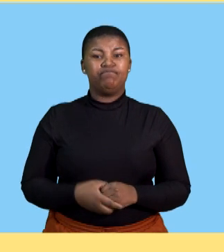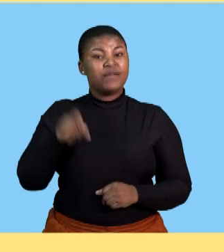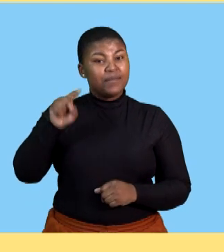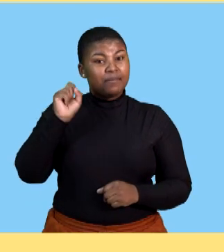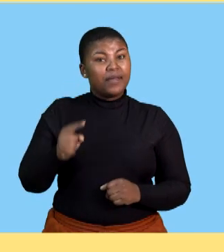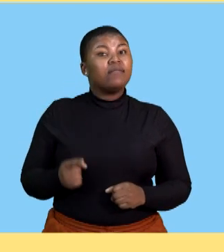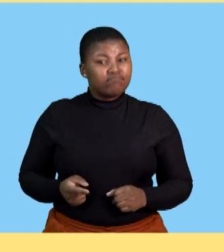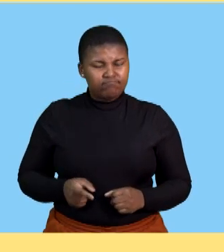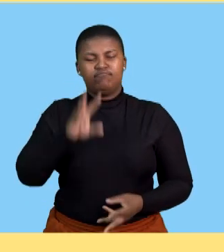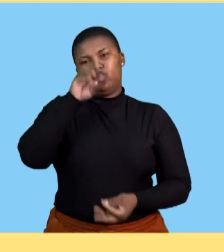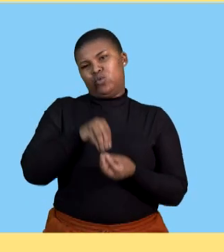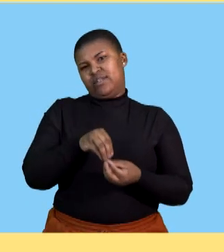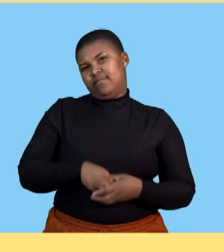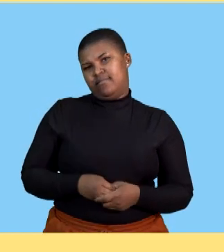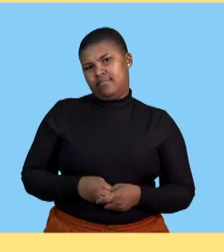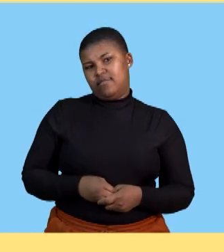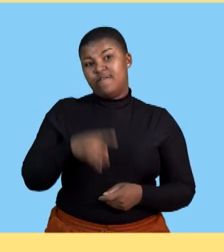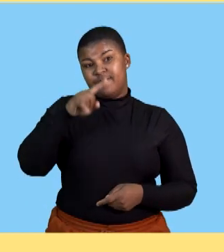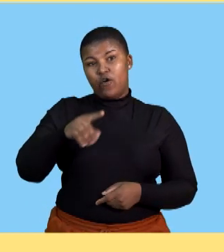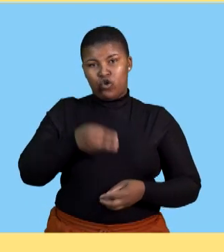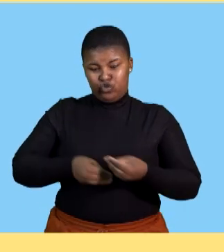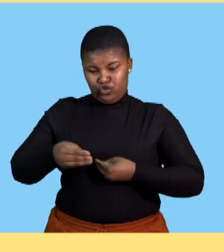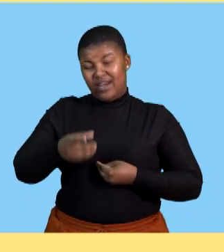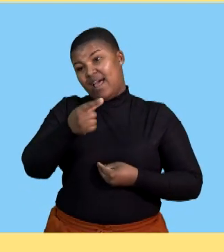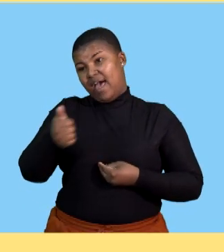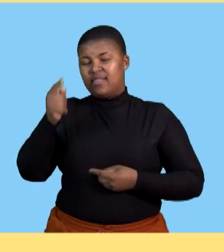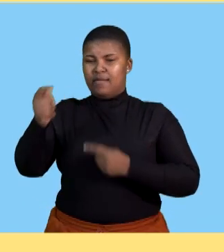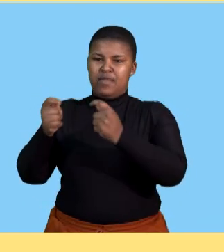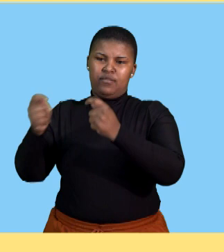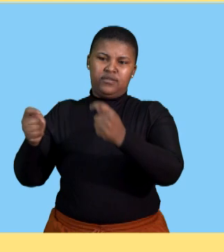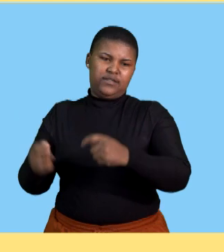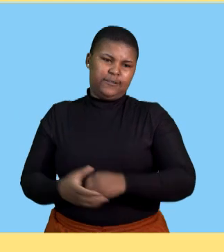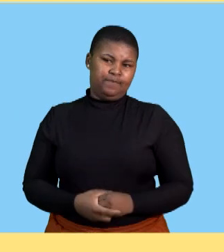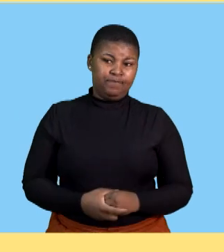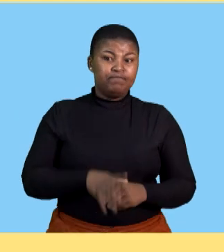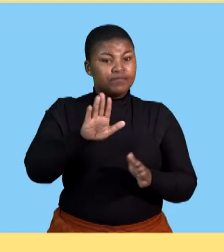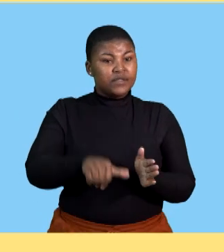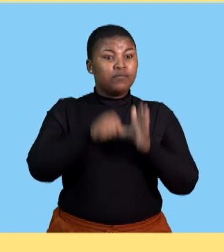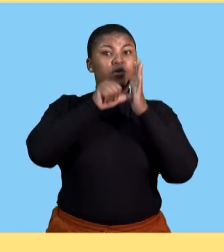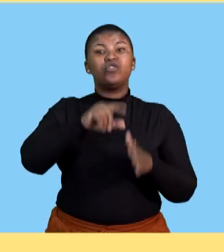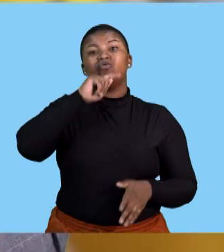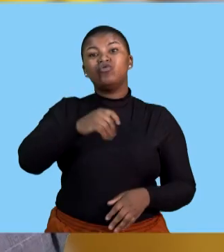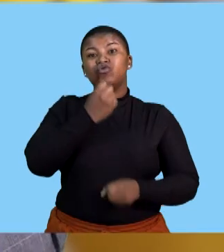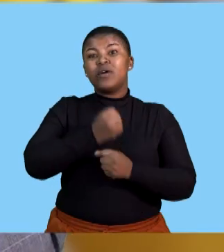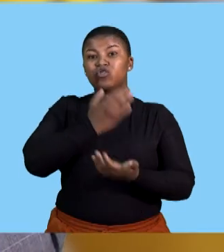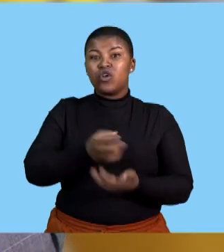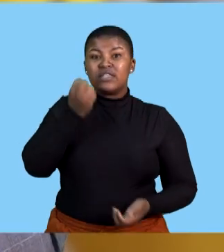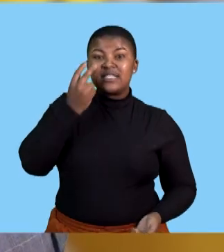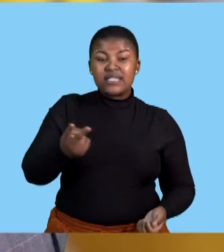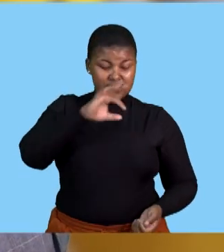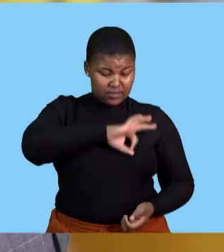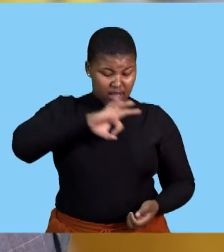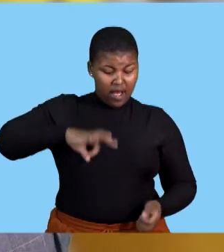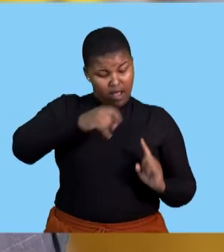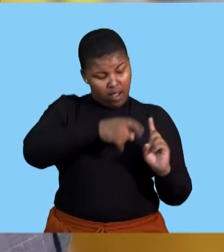58,890. And that becomes the total for our trade and other payables. It is very important that